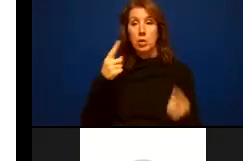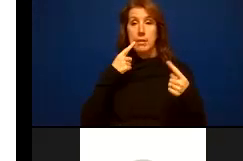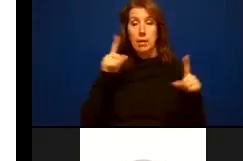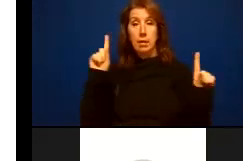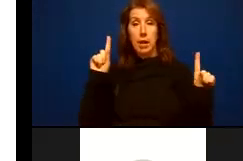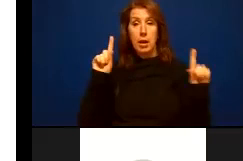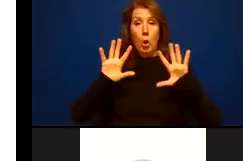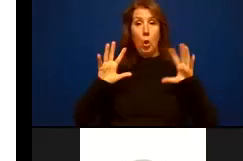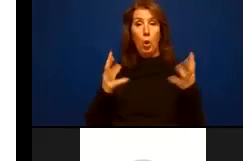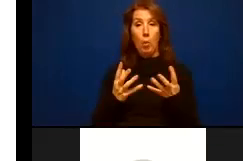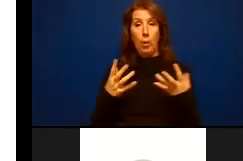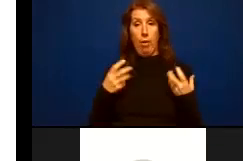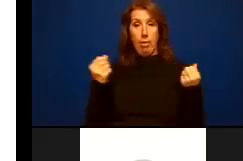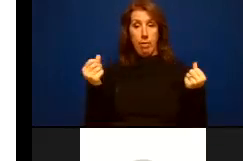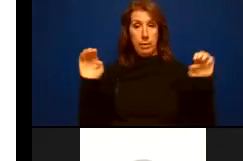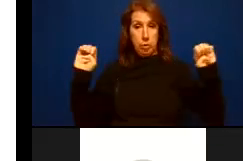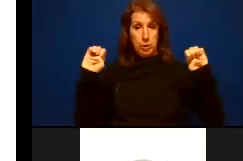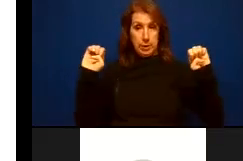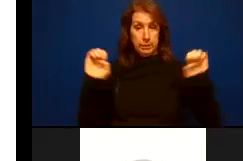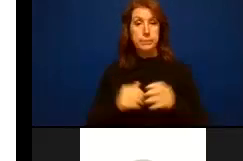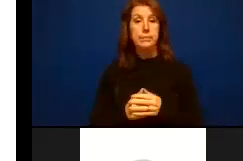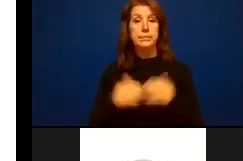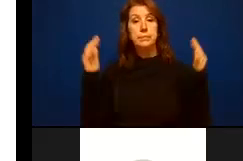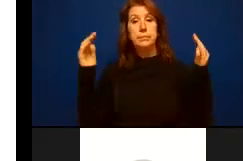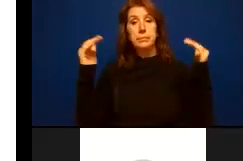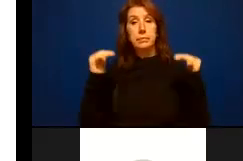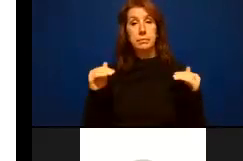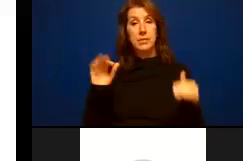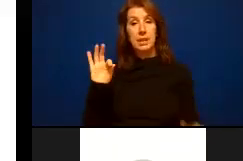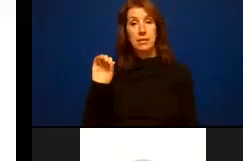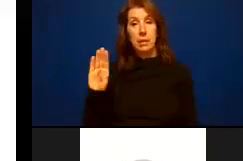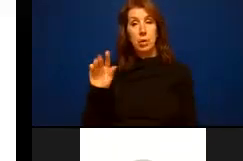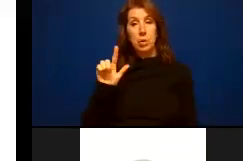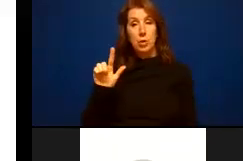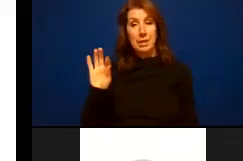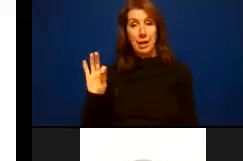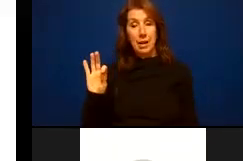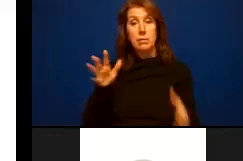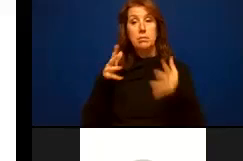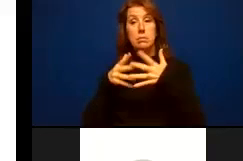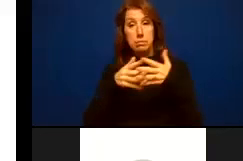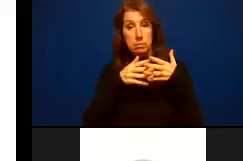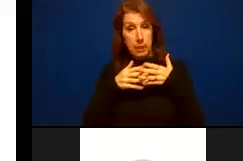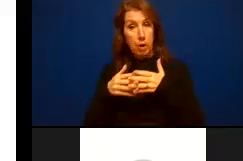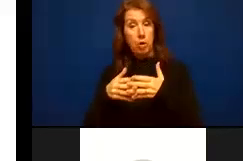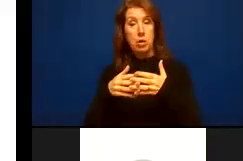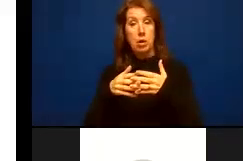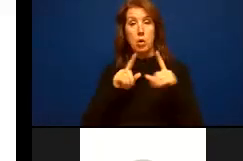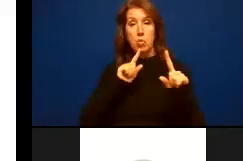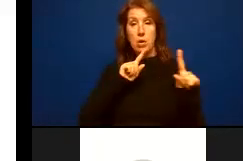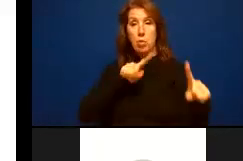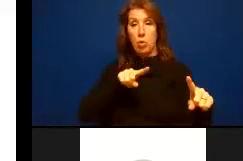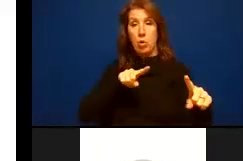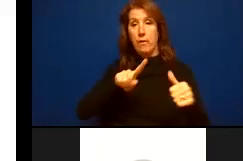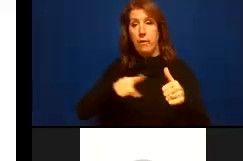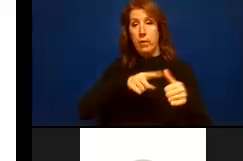health emergency. On February 29th, the United States reported its first death